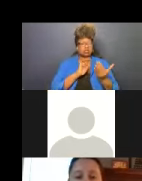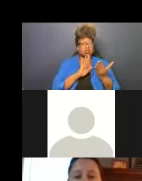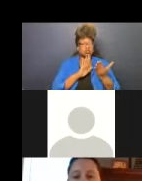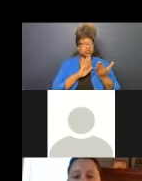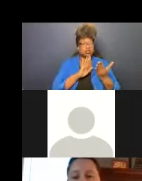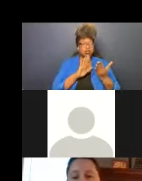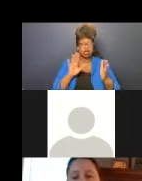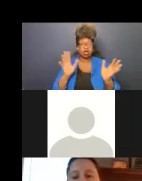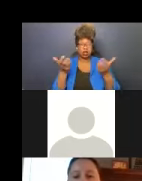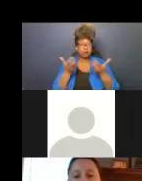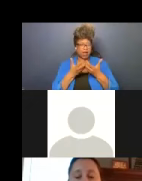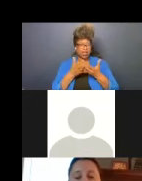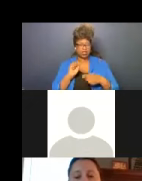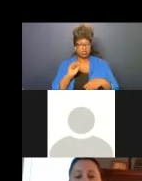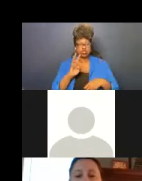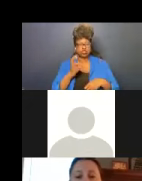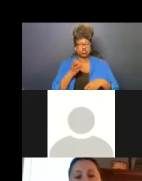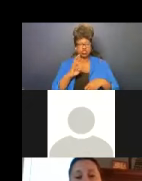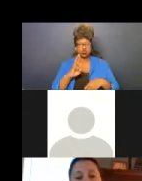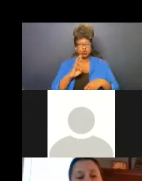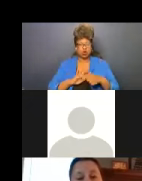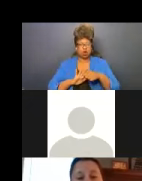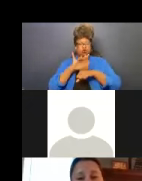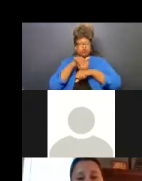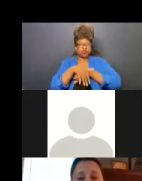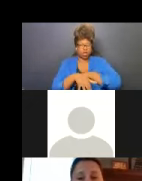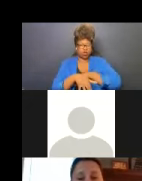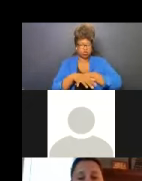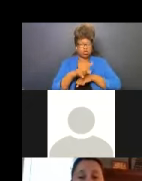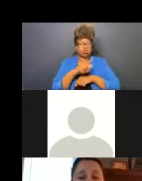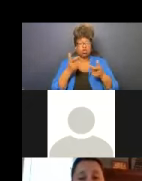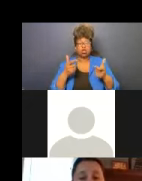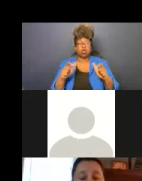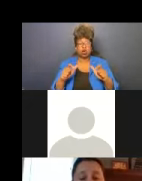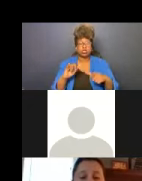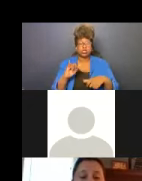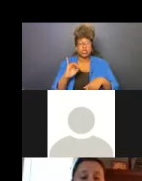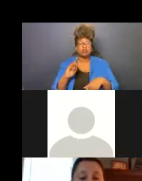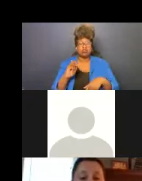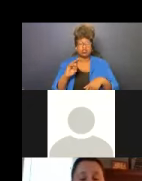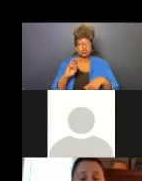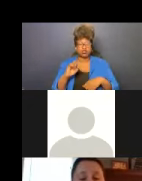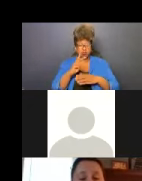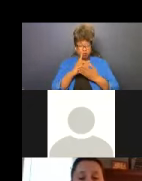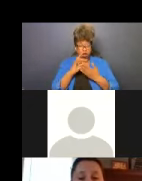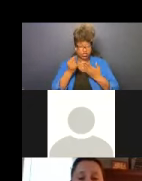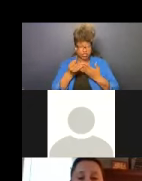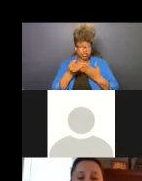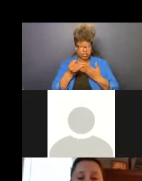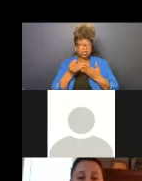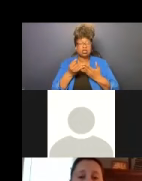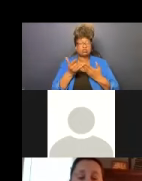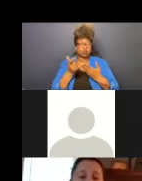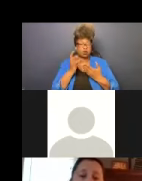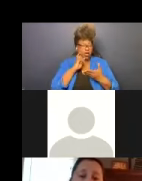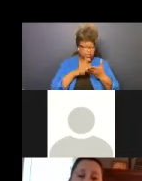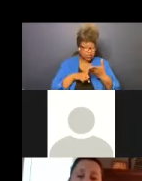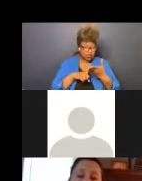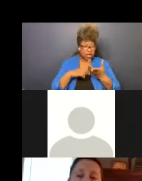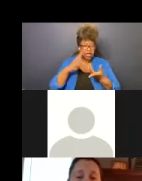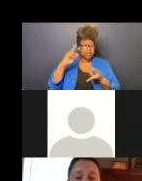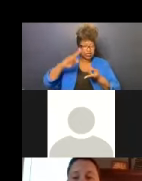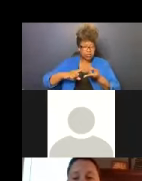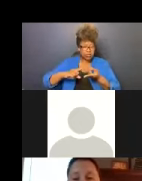that last recommendation is to ensure that these large infrastructure projects identified to mitigate combined sewer overflows are